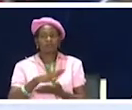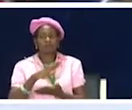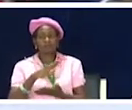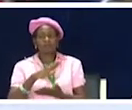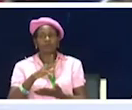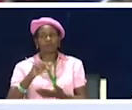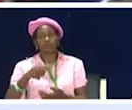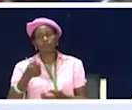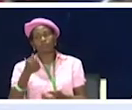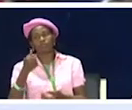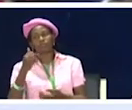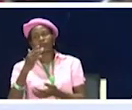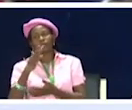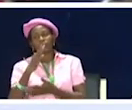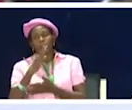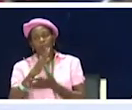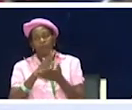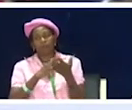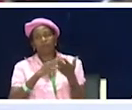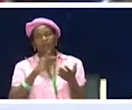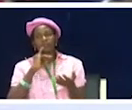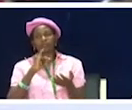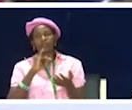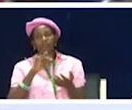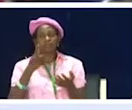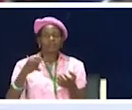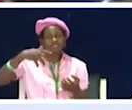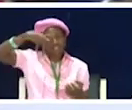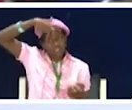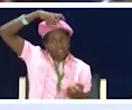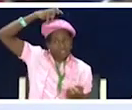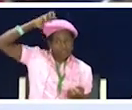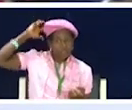the other part is the Lion.